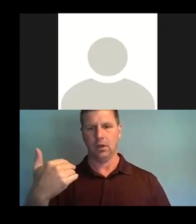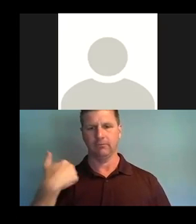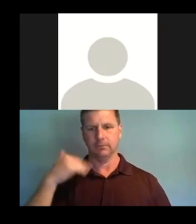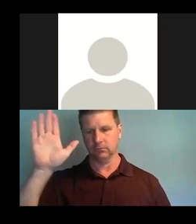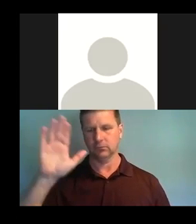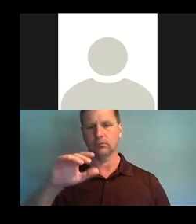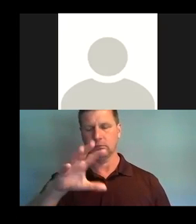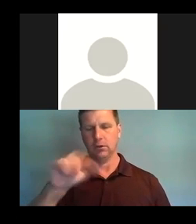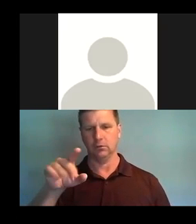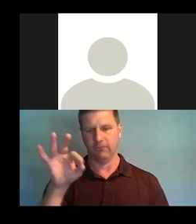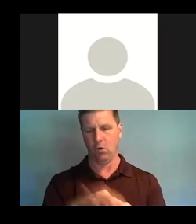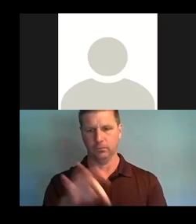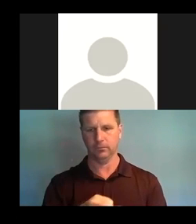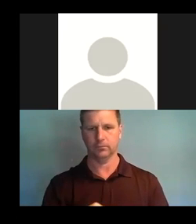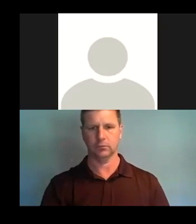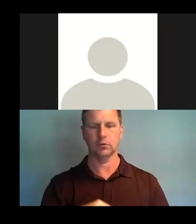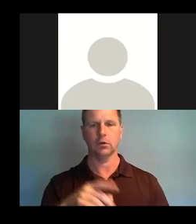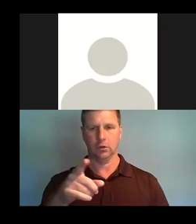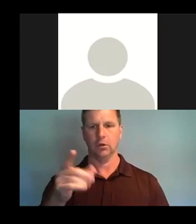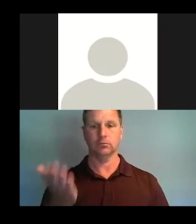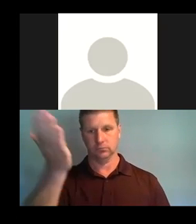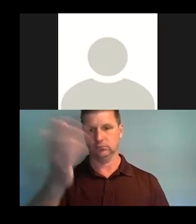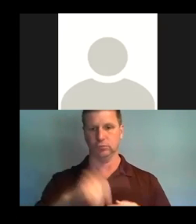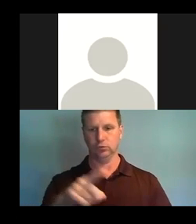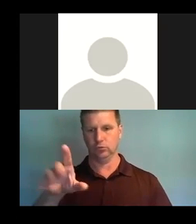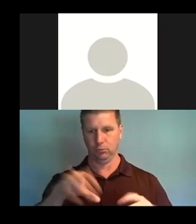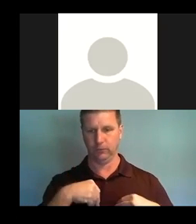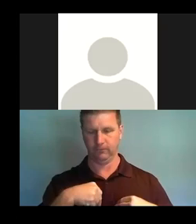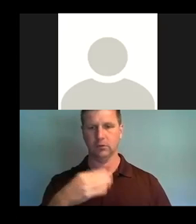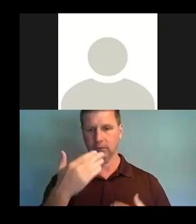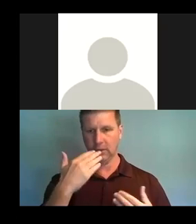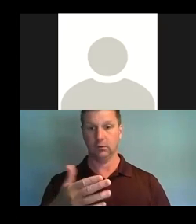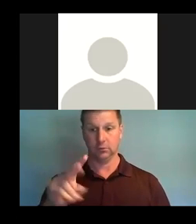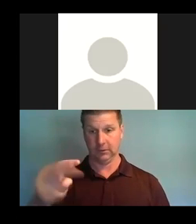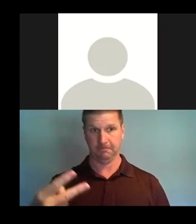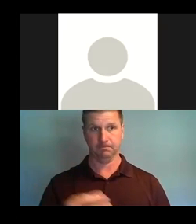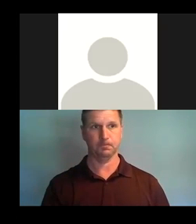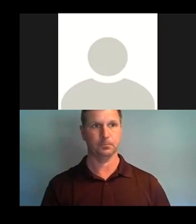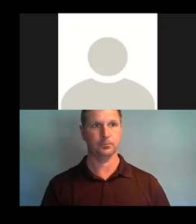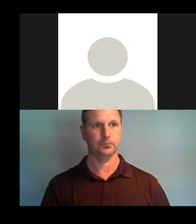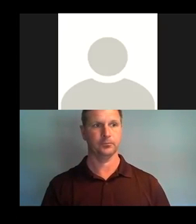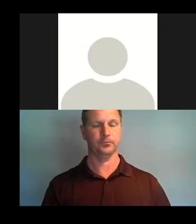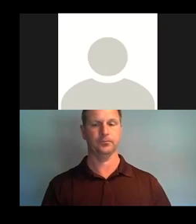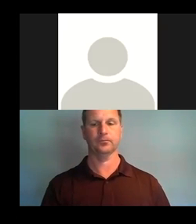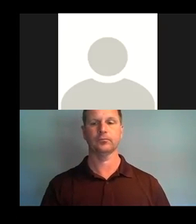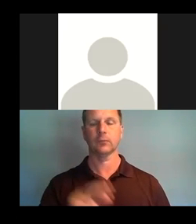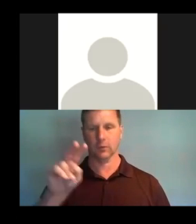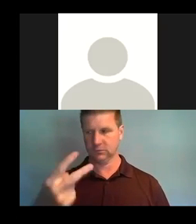vote. Motion to approve. Thank you. Is there a second?